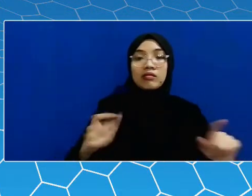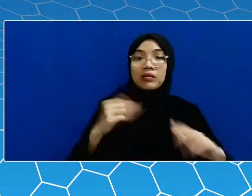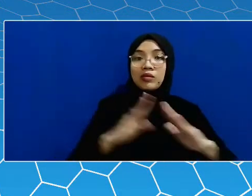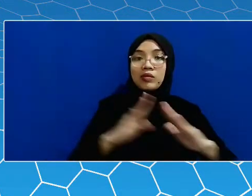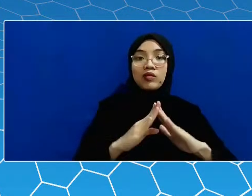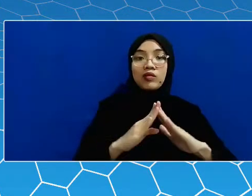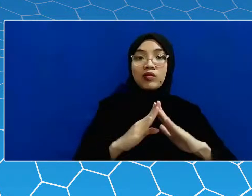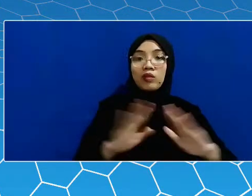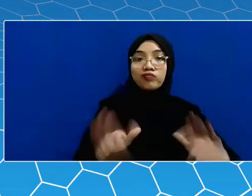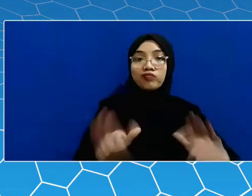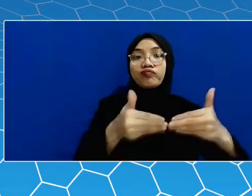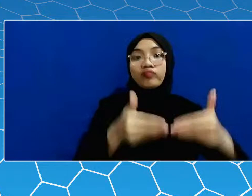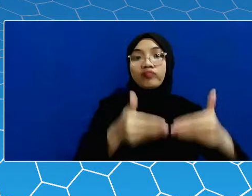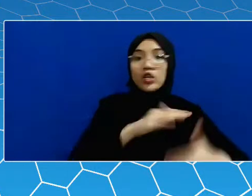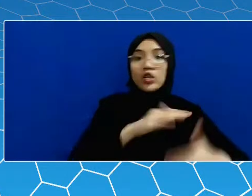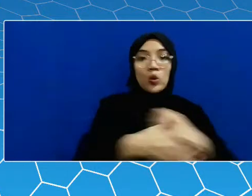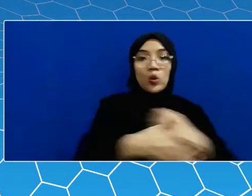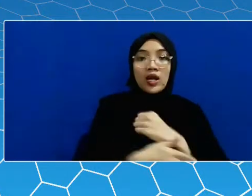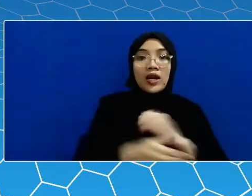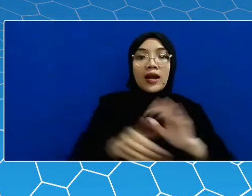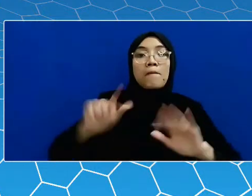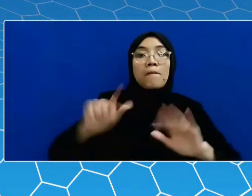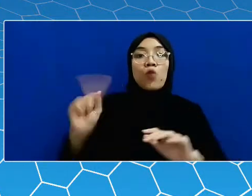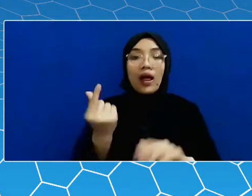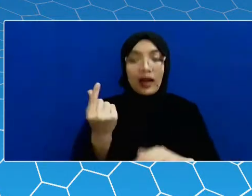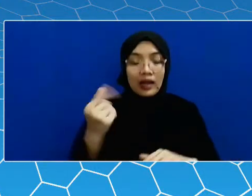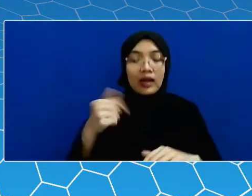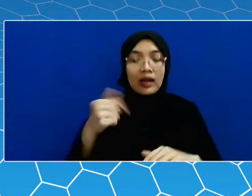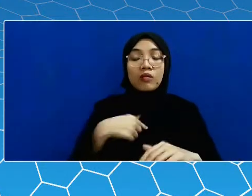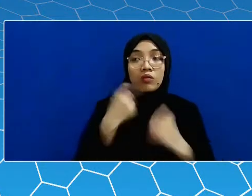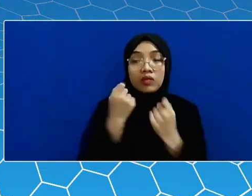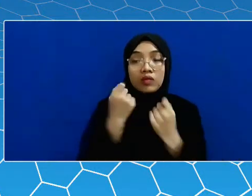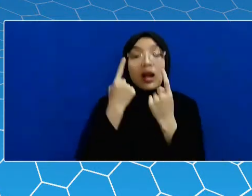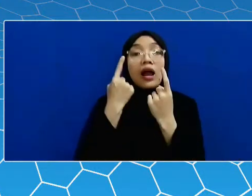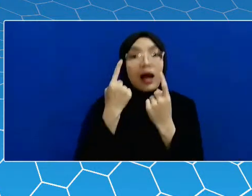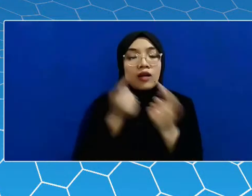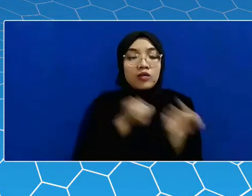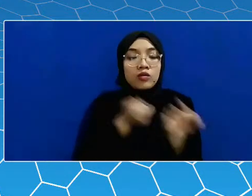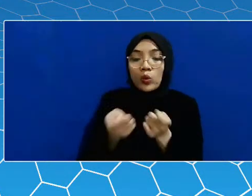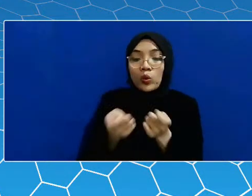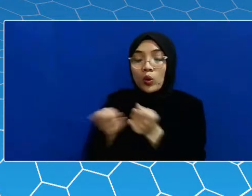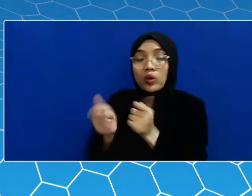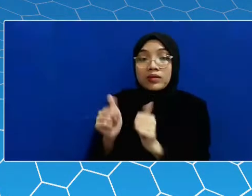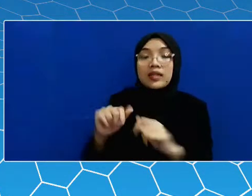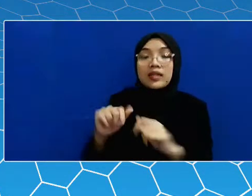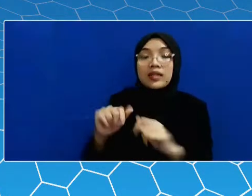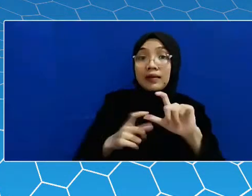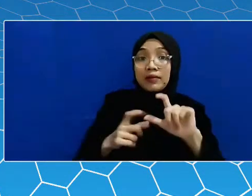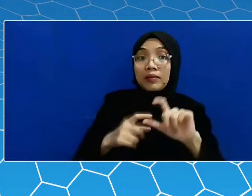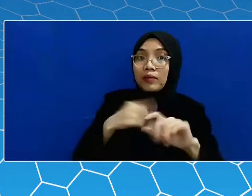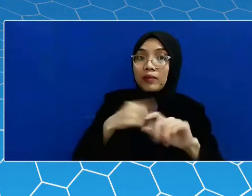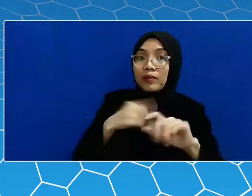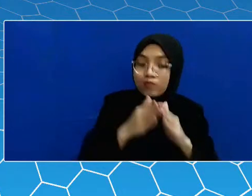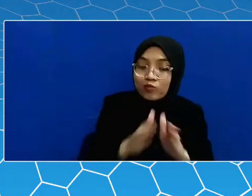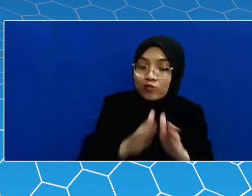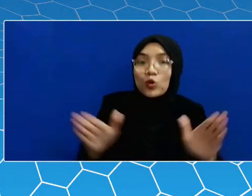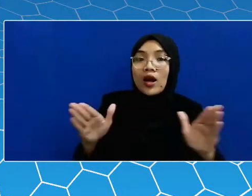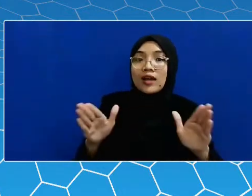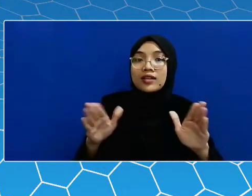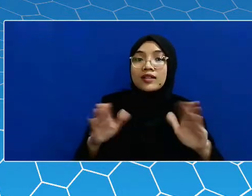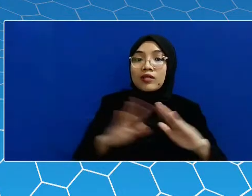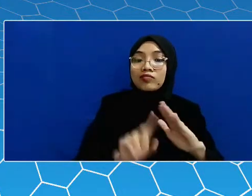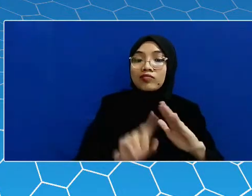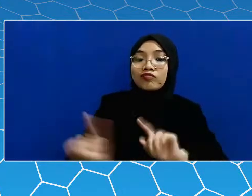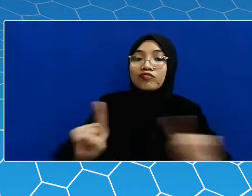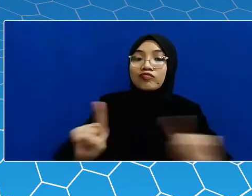months. When we realized that we had under control, and somewhere in September where we started open up again, and this involved